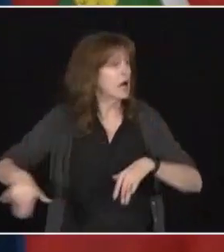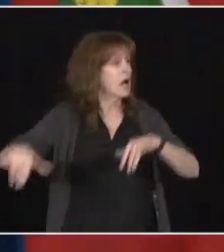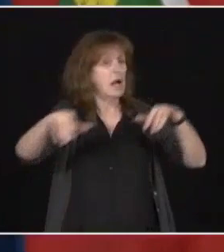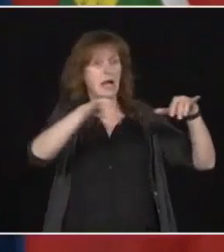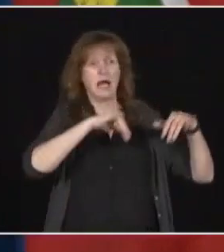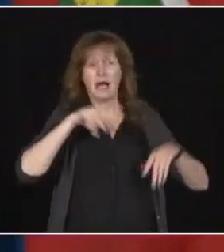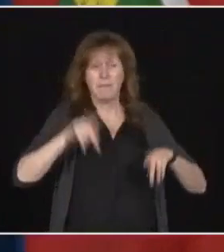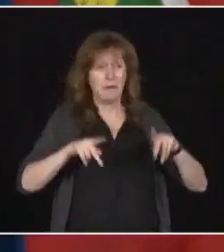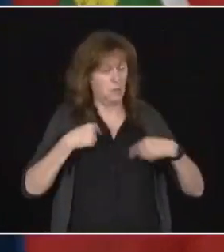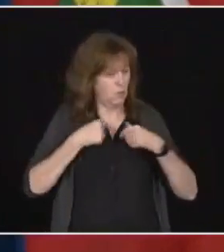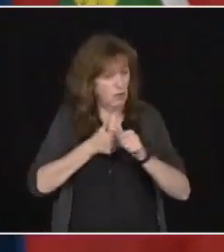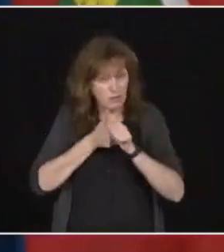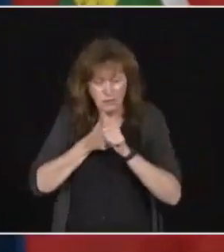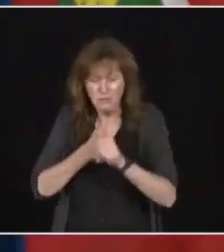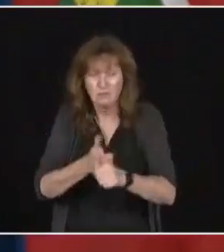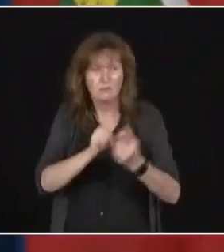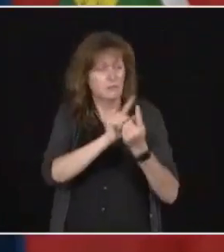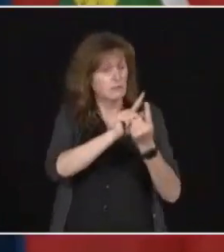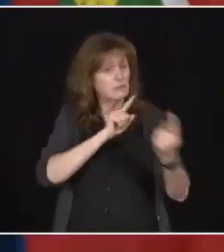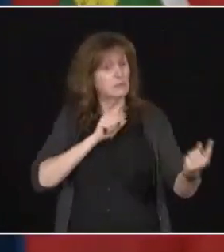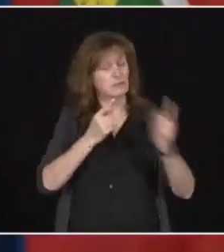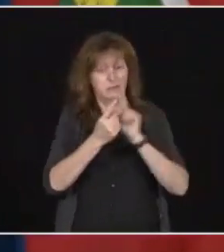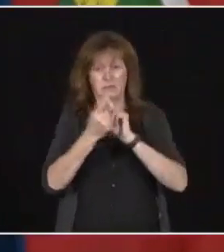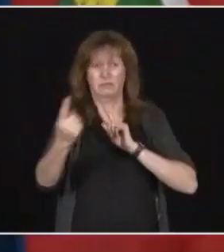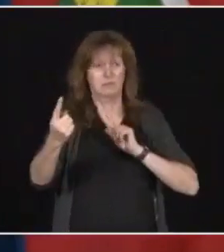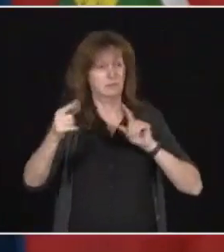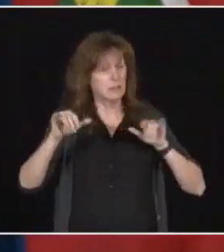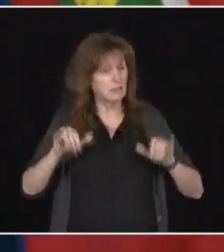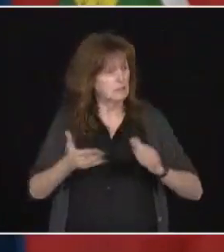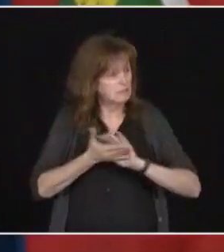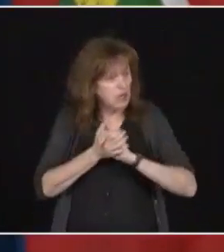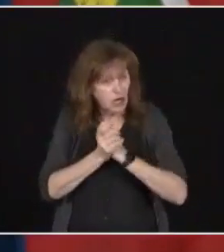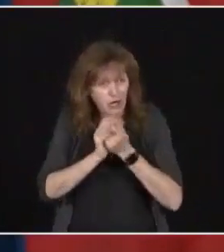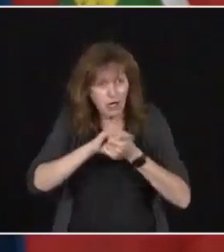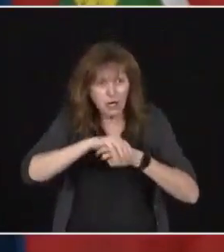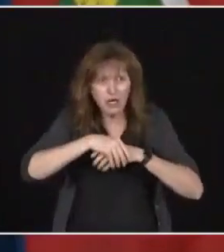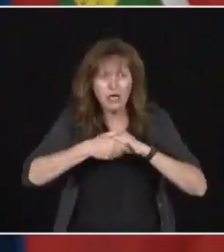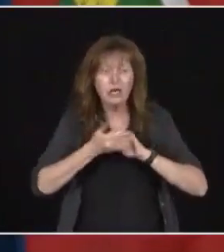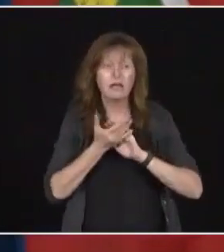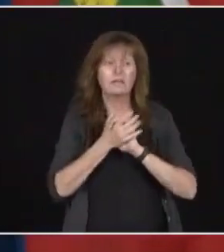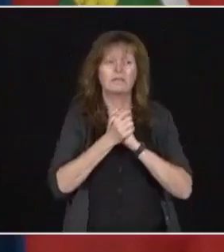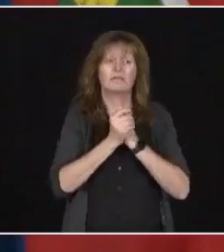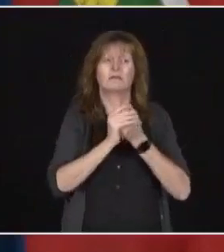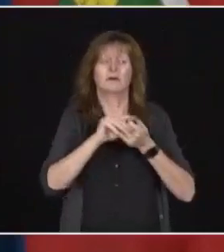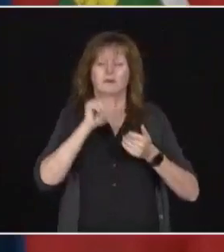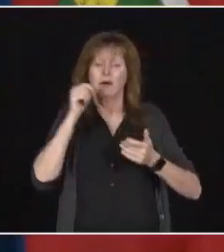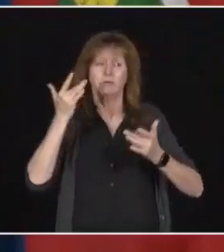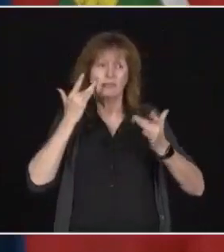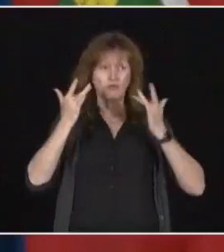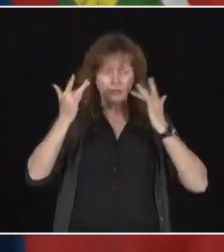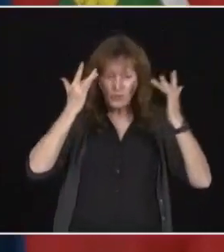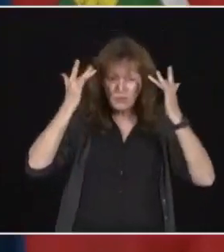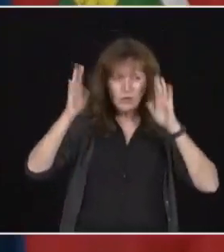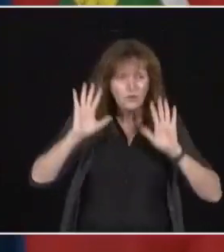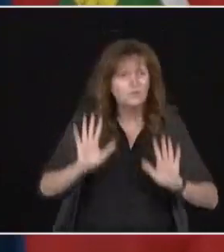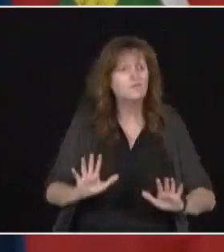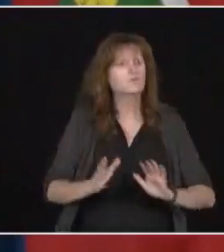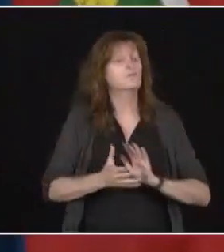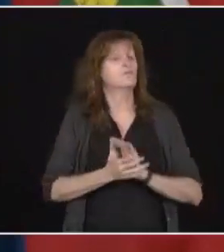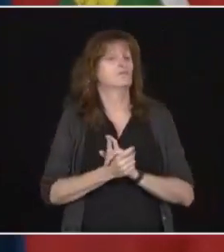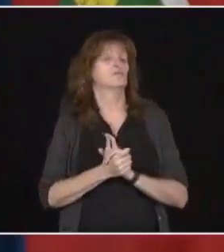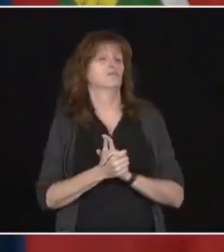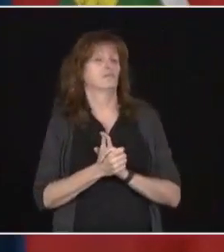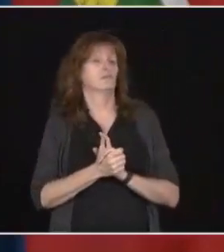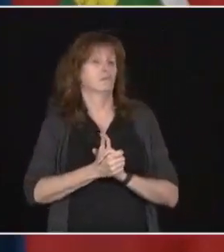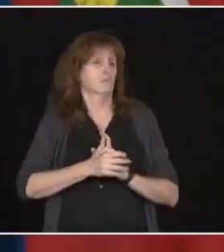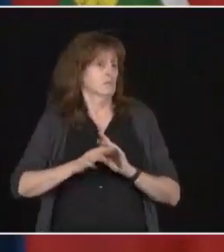distancing protocols, and we all continue to do so. Washing your hands regularly, avoid touching your face when you go into public. If you can't avoid 6 feet